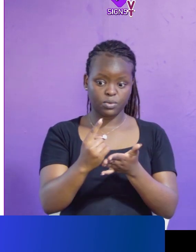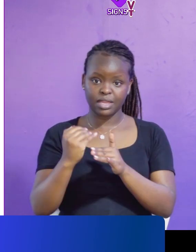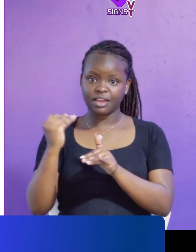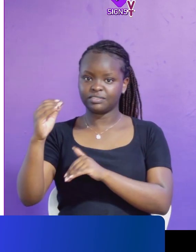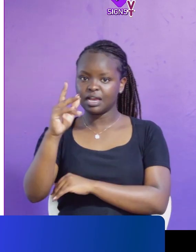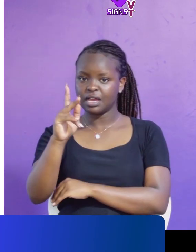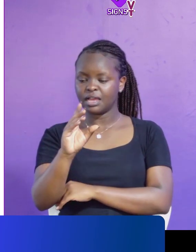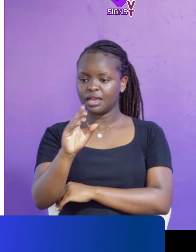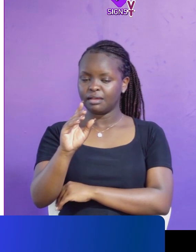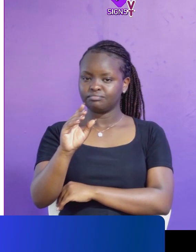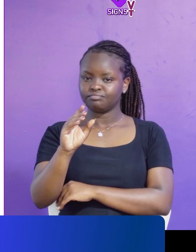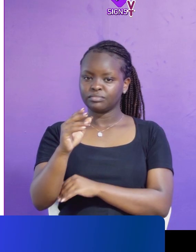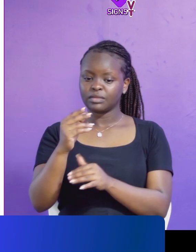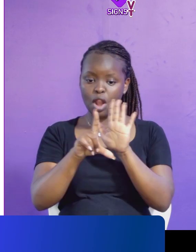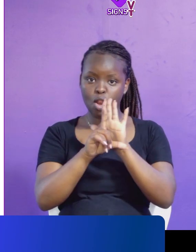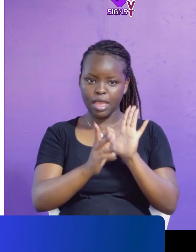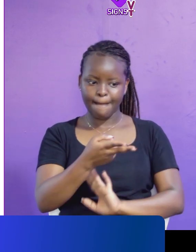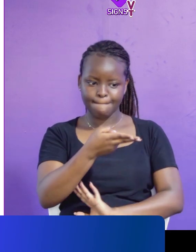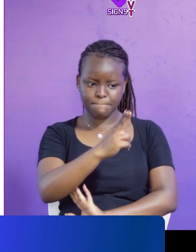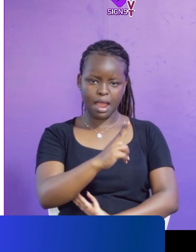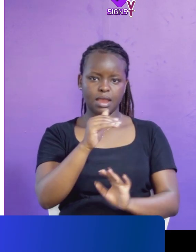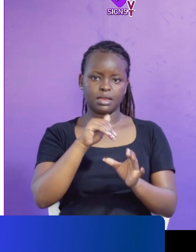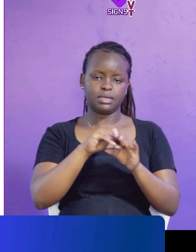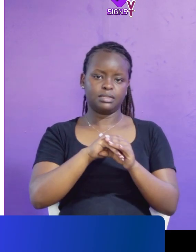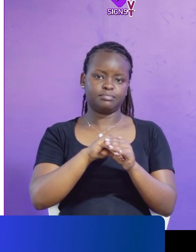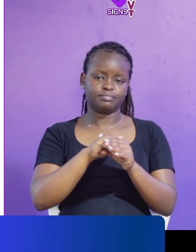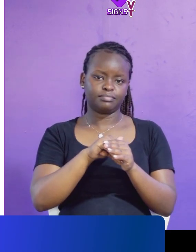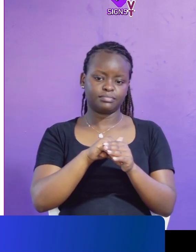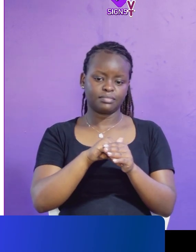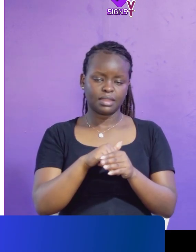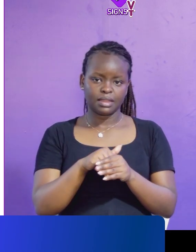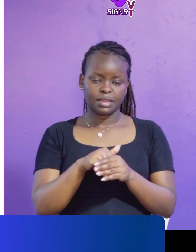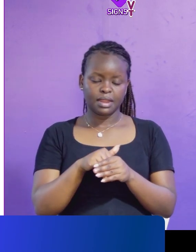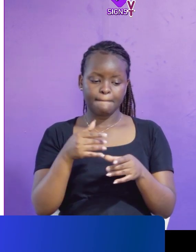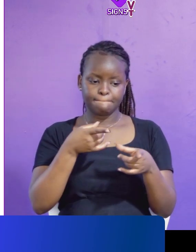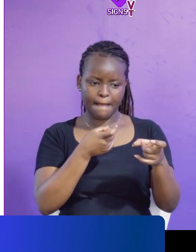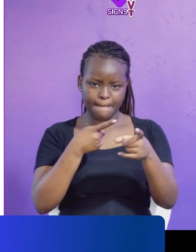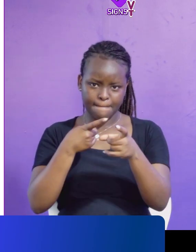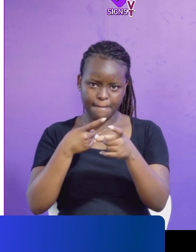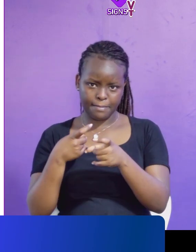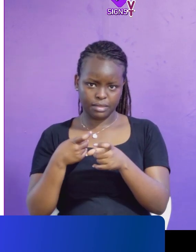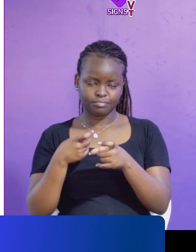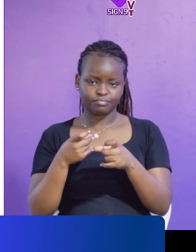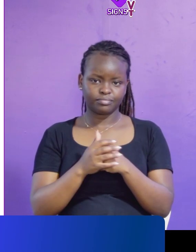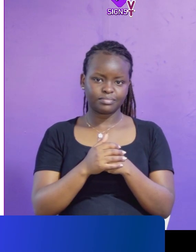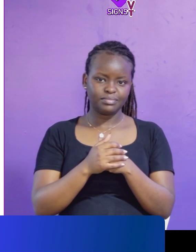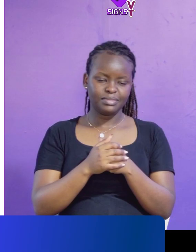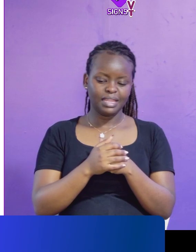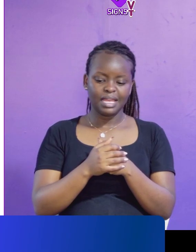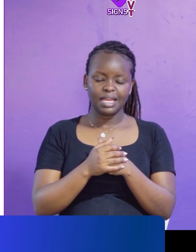Mbobu was gunned down in a hail of bullets, detectives still have no